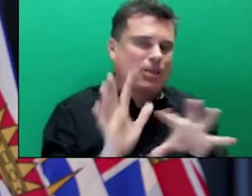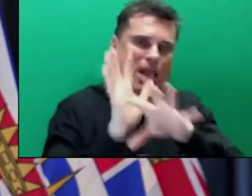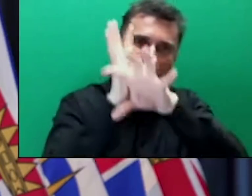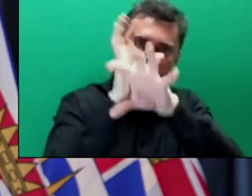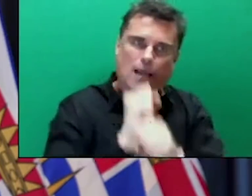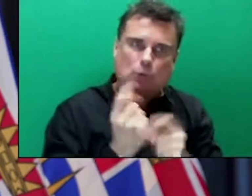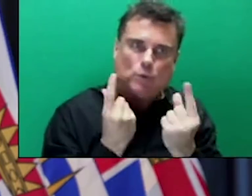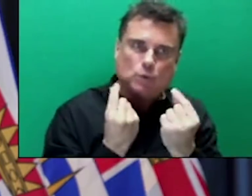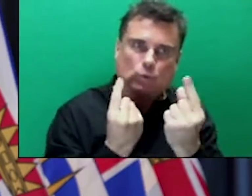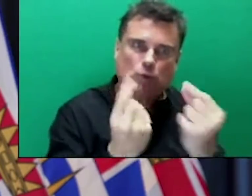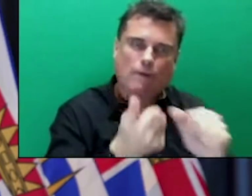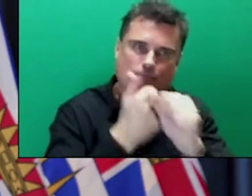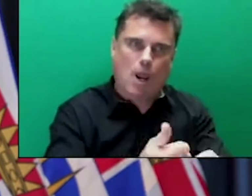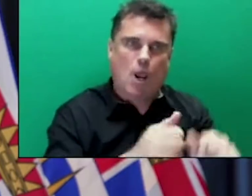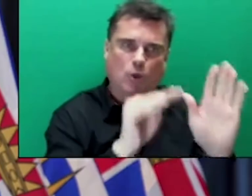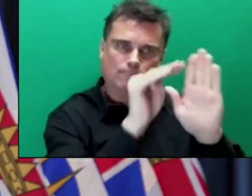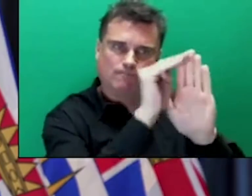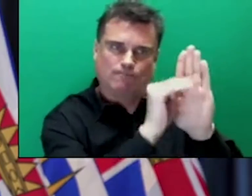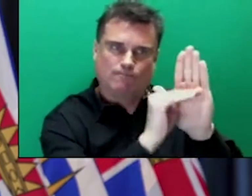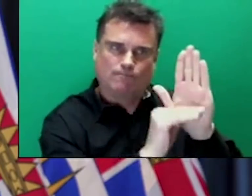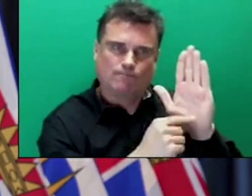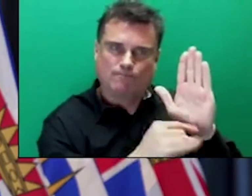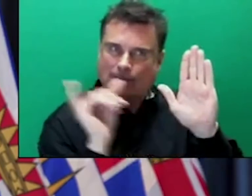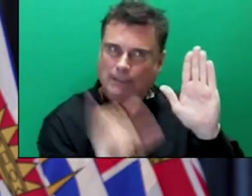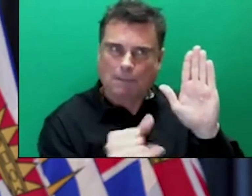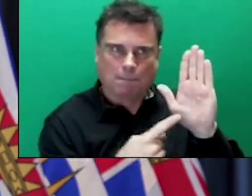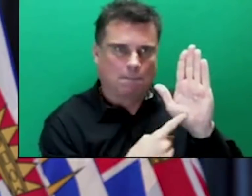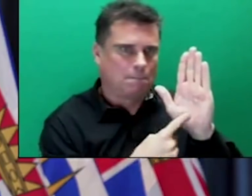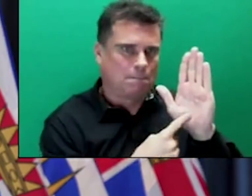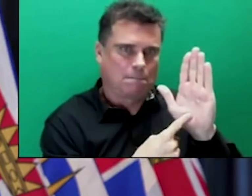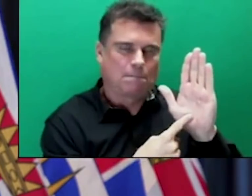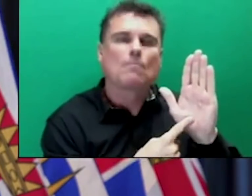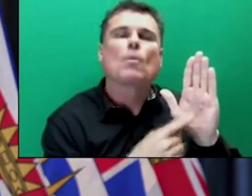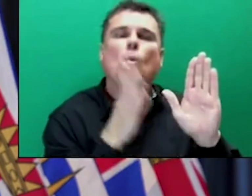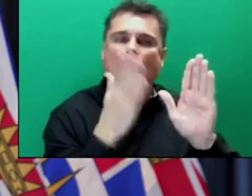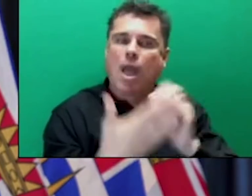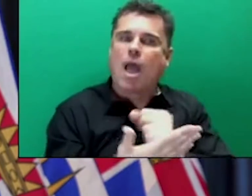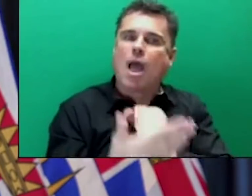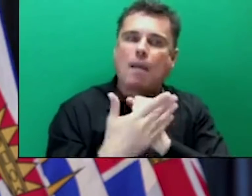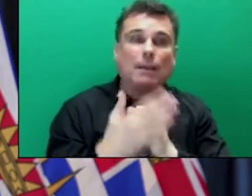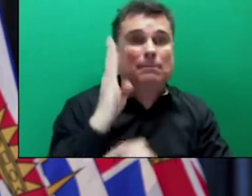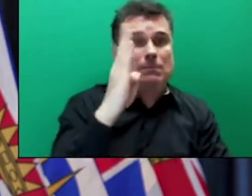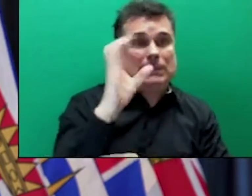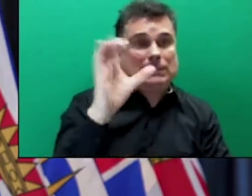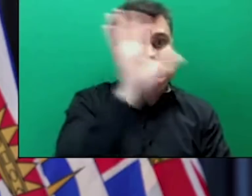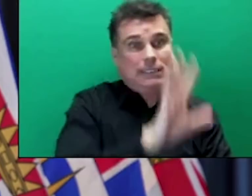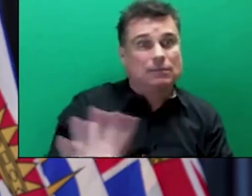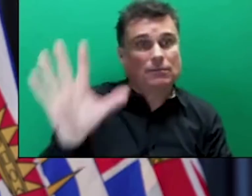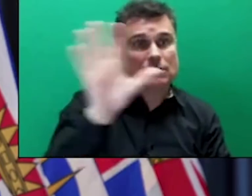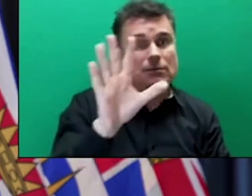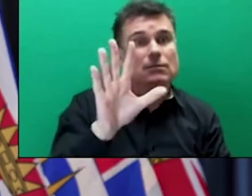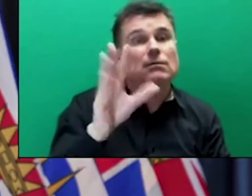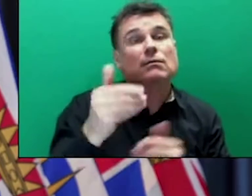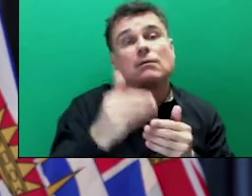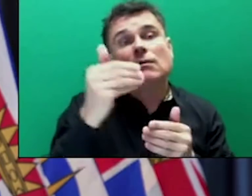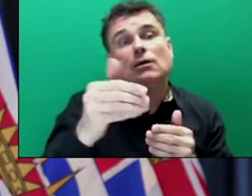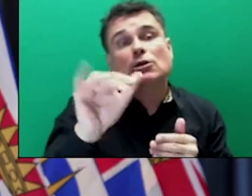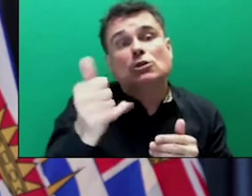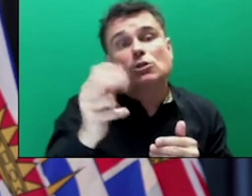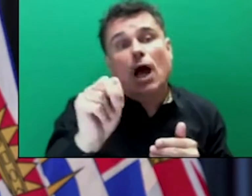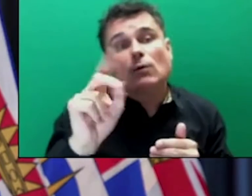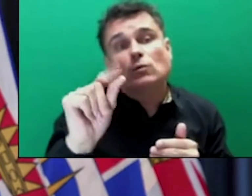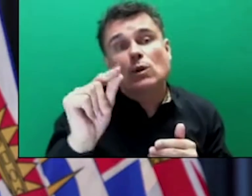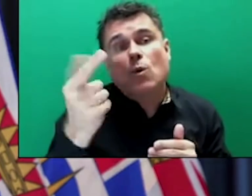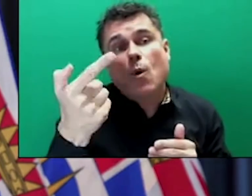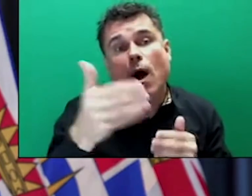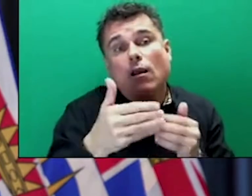the pressure as we go into the year ahead. We cannot afford to have a rebound and have increased numbers of people being